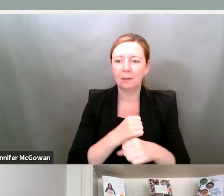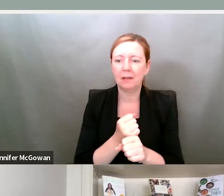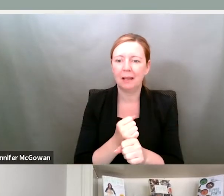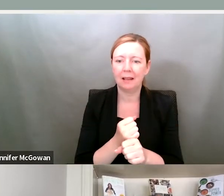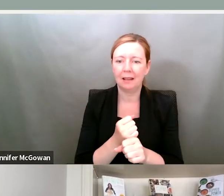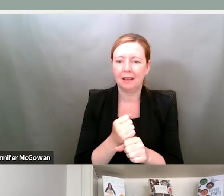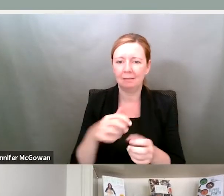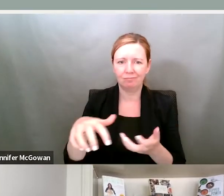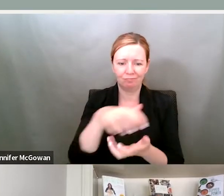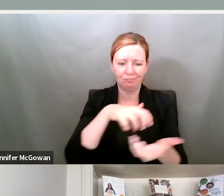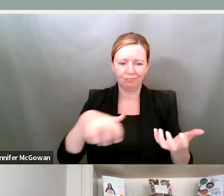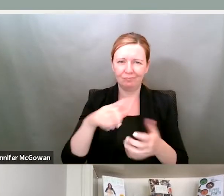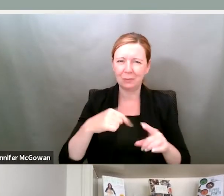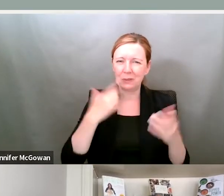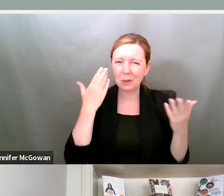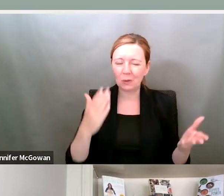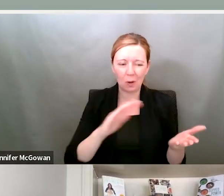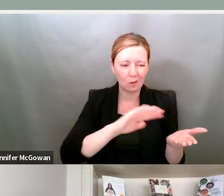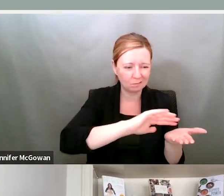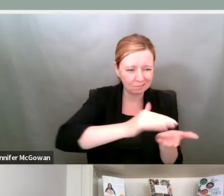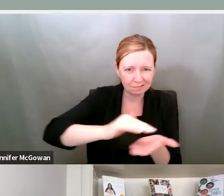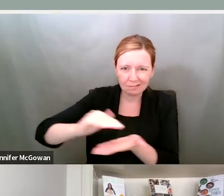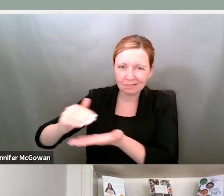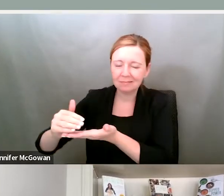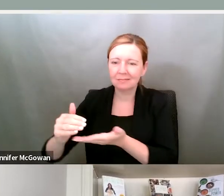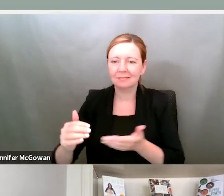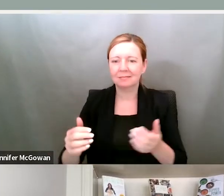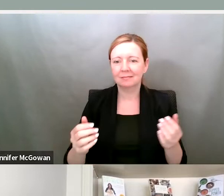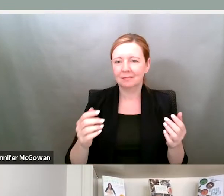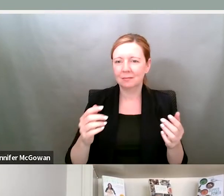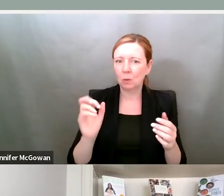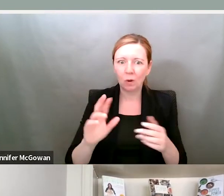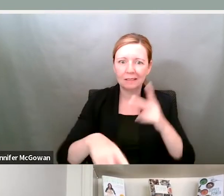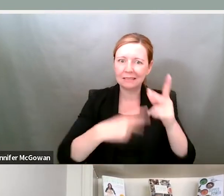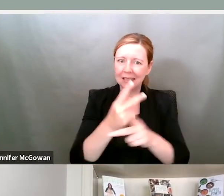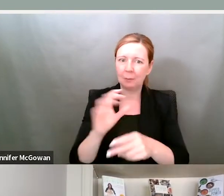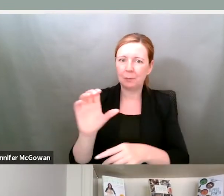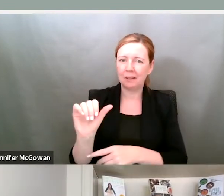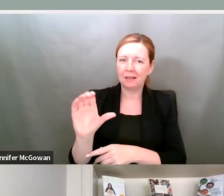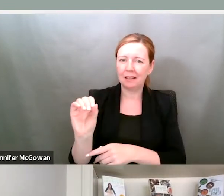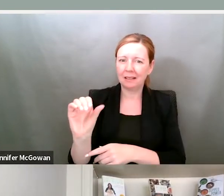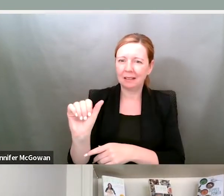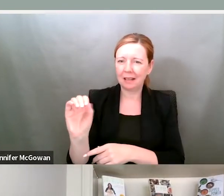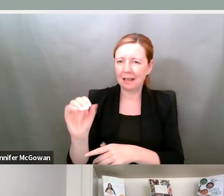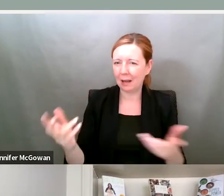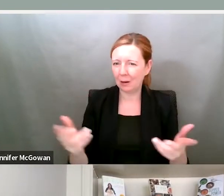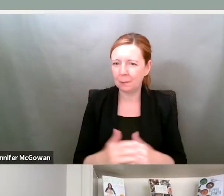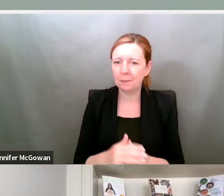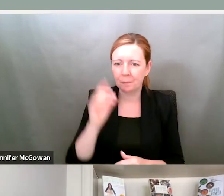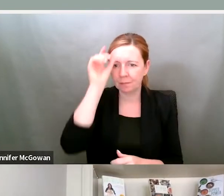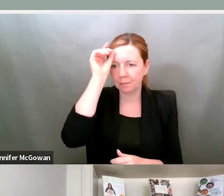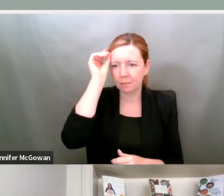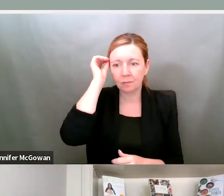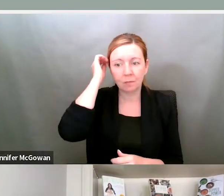blends without knowing quantities, such as the type of cacao? Say it one more time. Quantity. How can